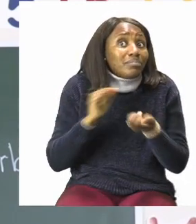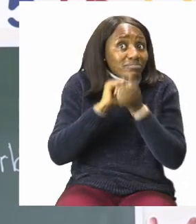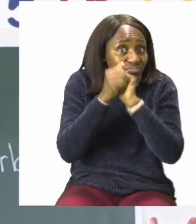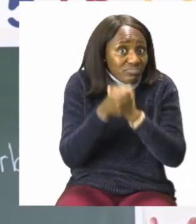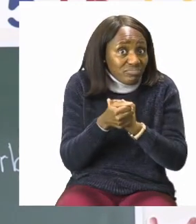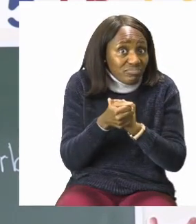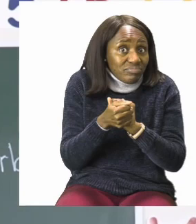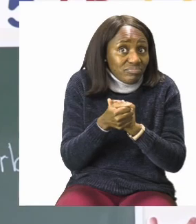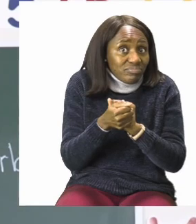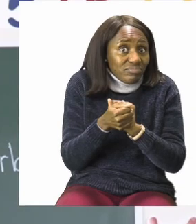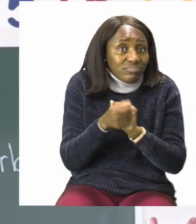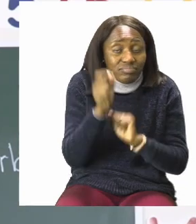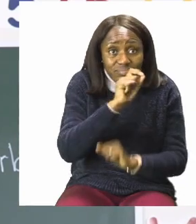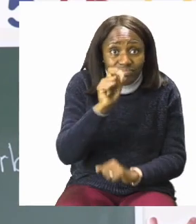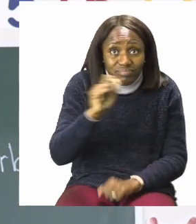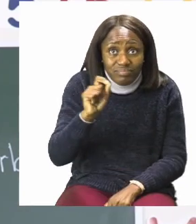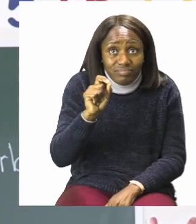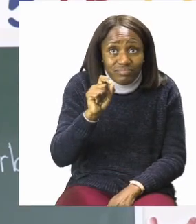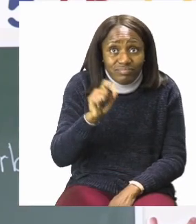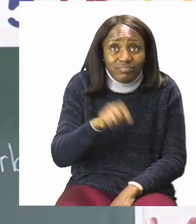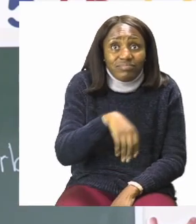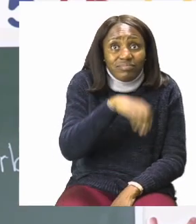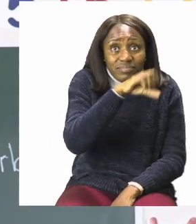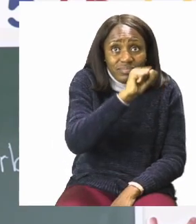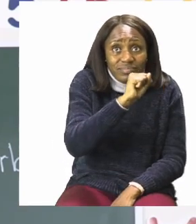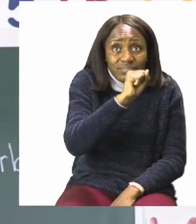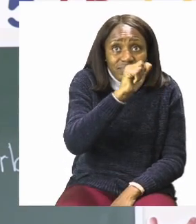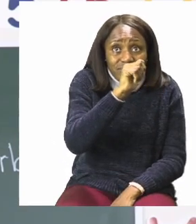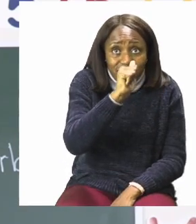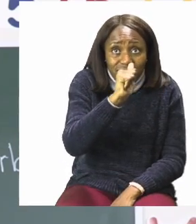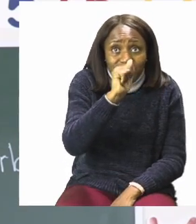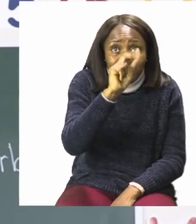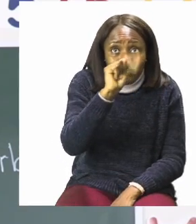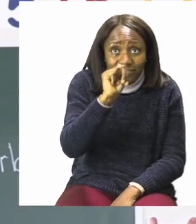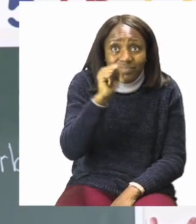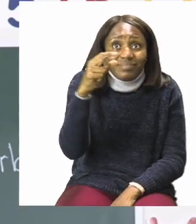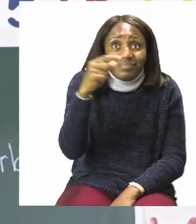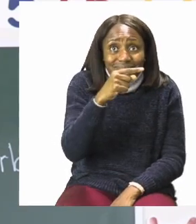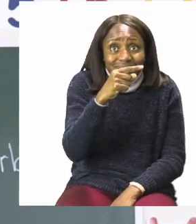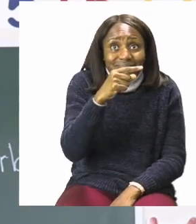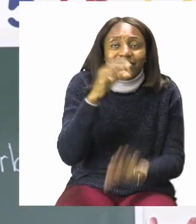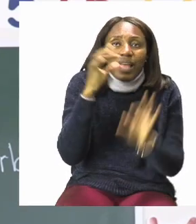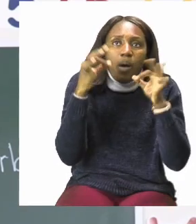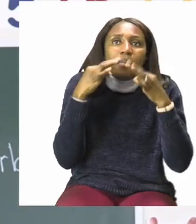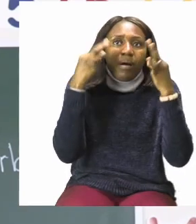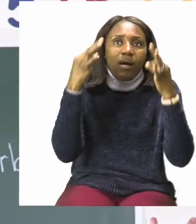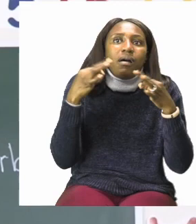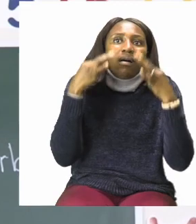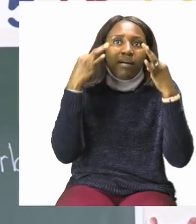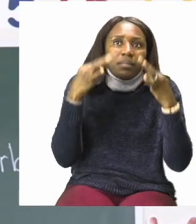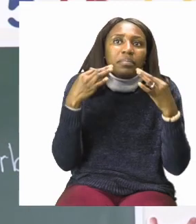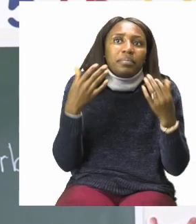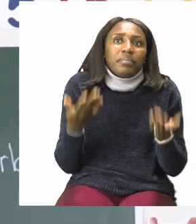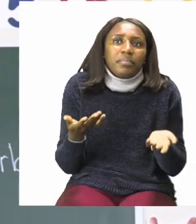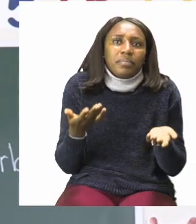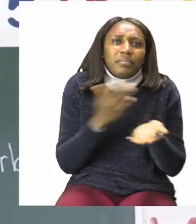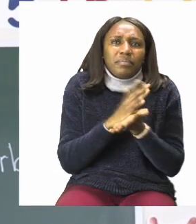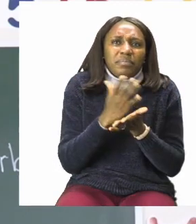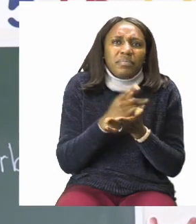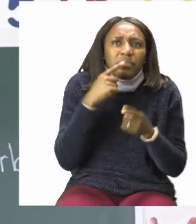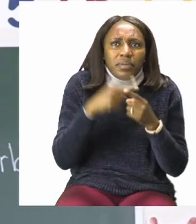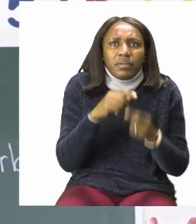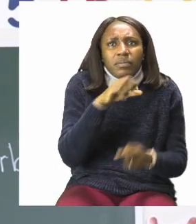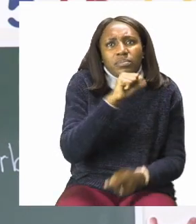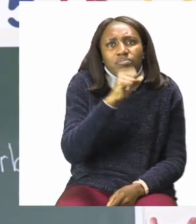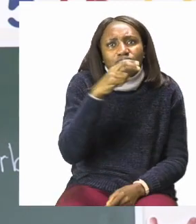its form. So sing will become sang or sung. Some people say sang, other